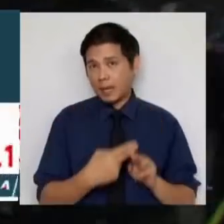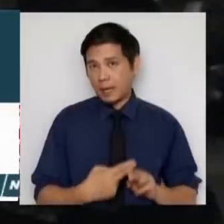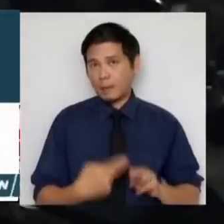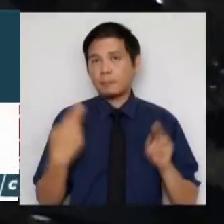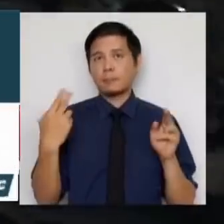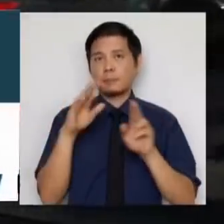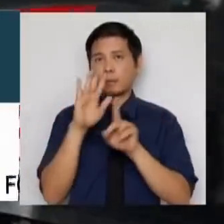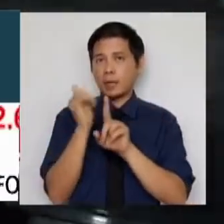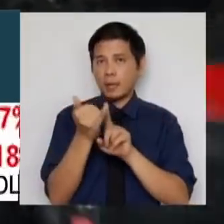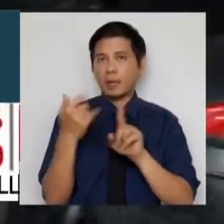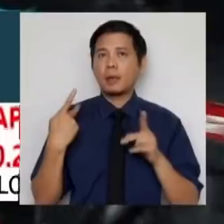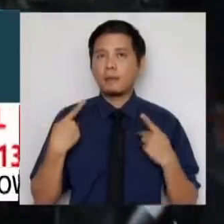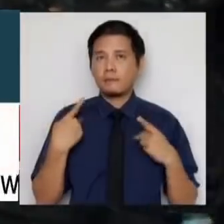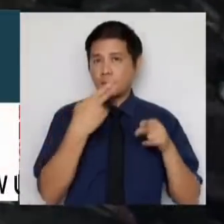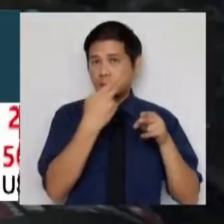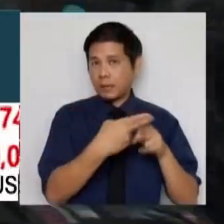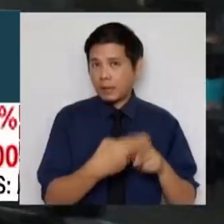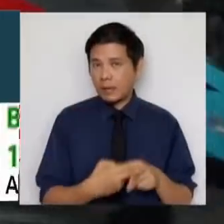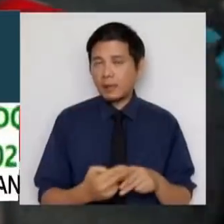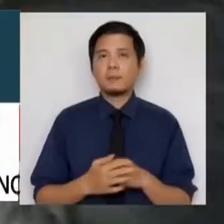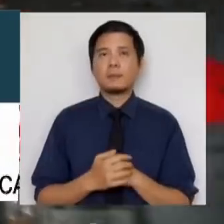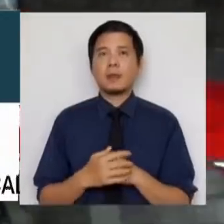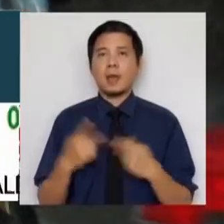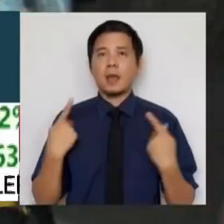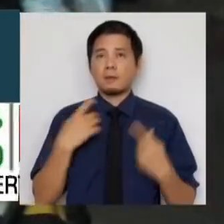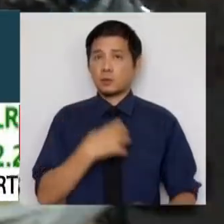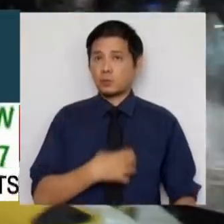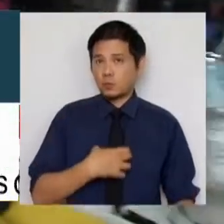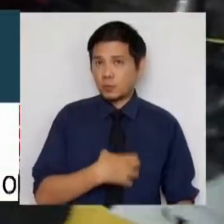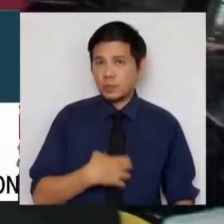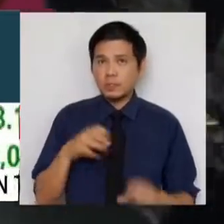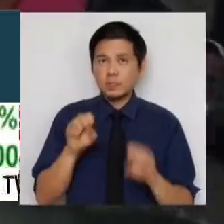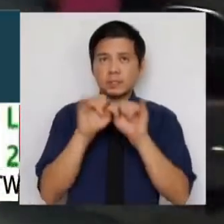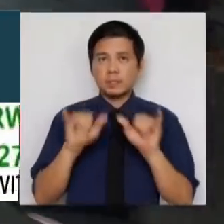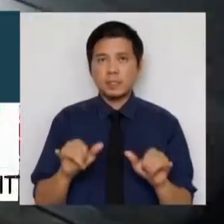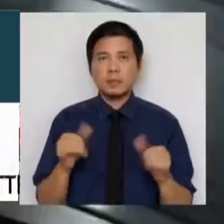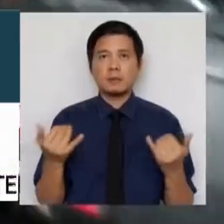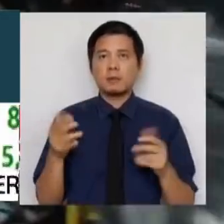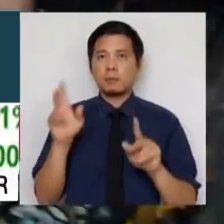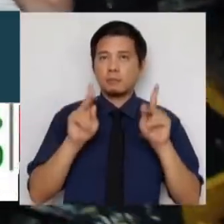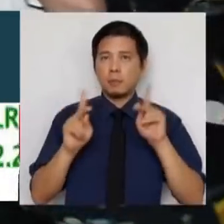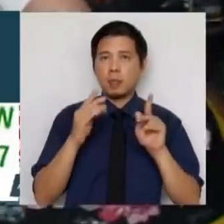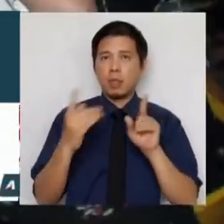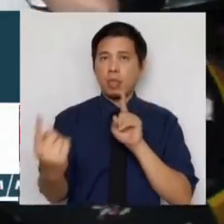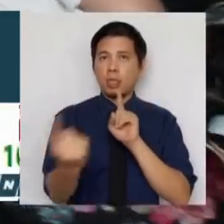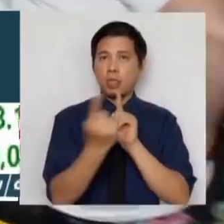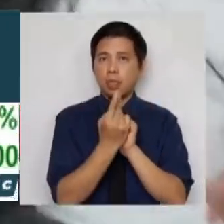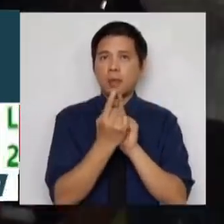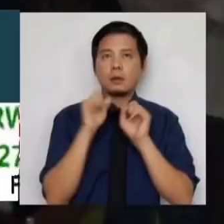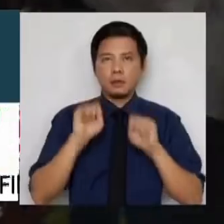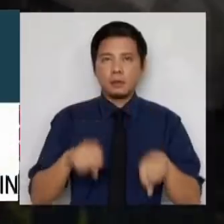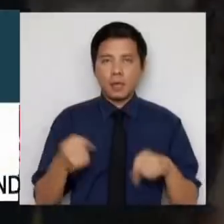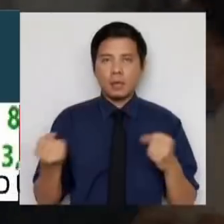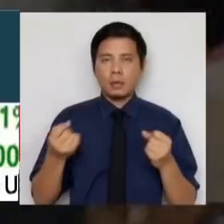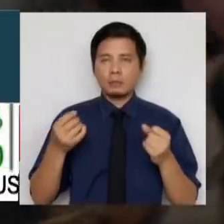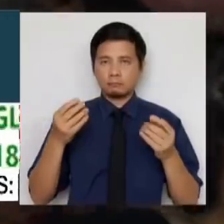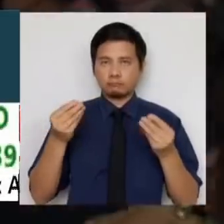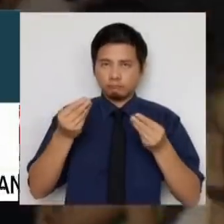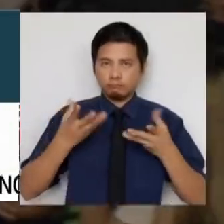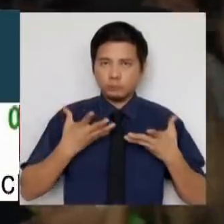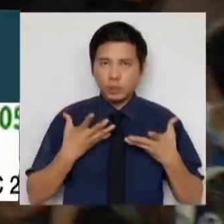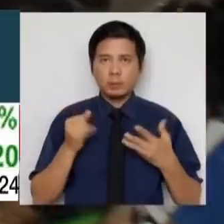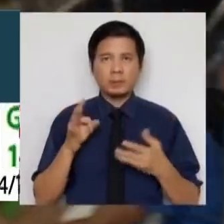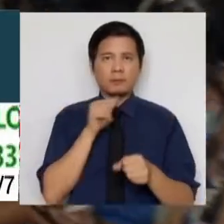committee in every site where people can actually appeal if they believe they did not receive enough, or